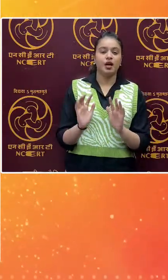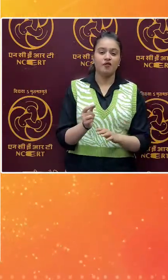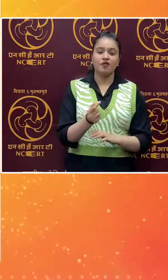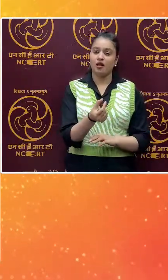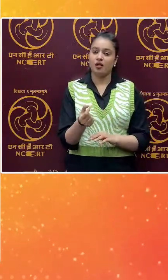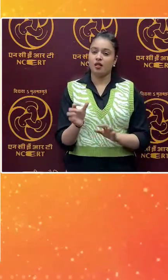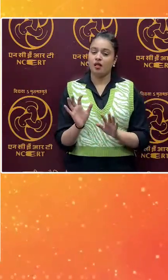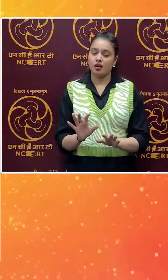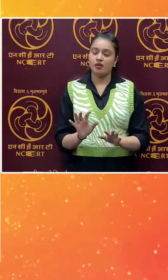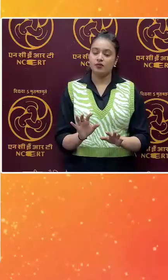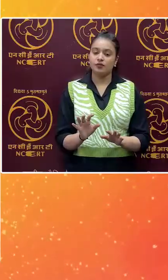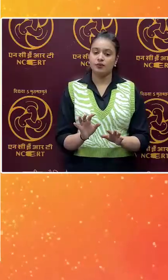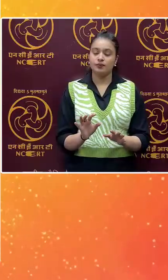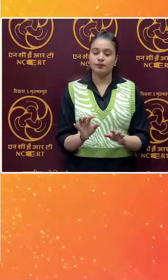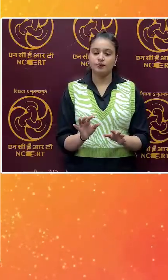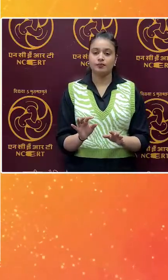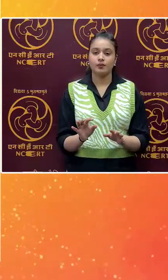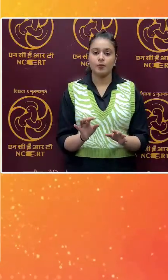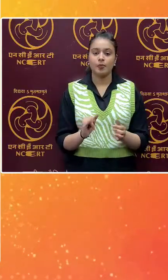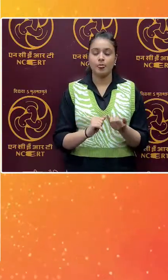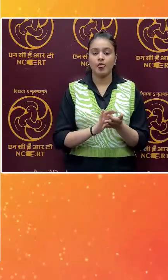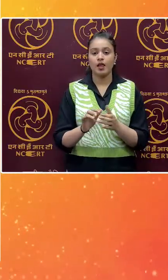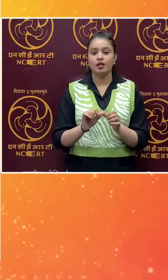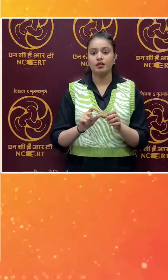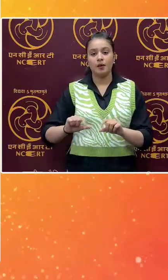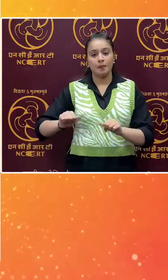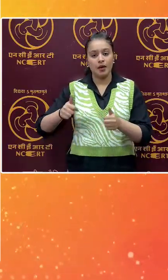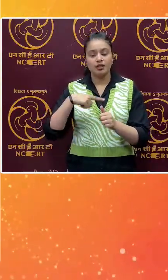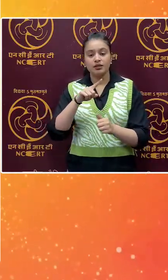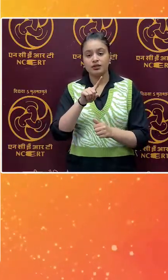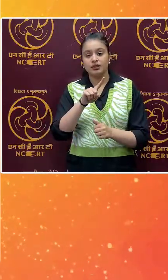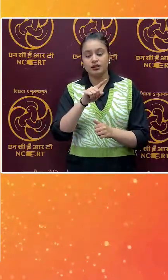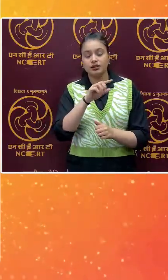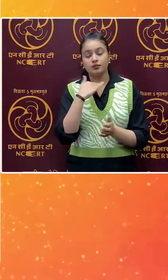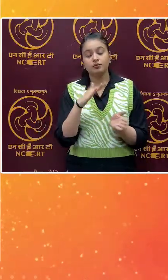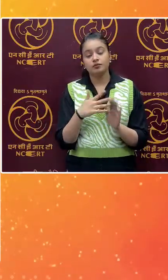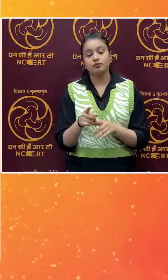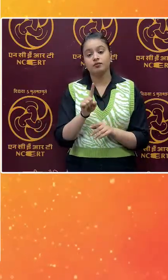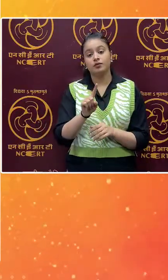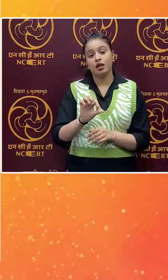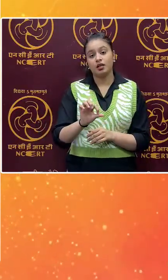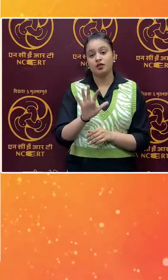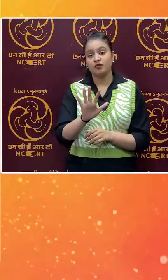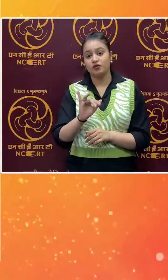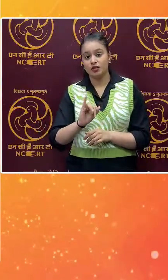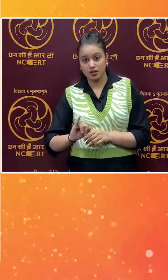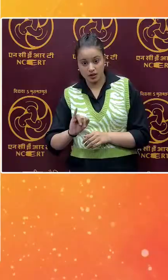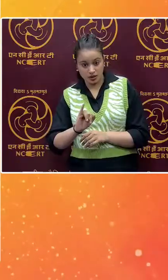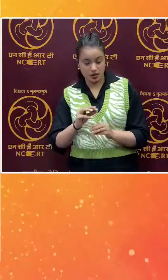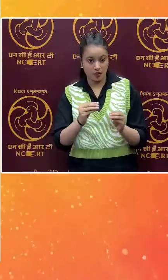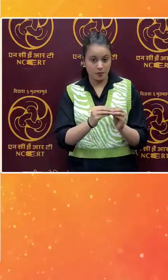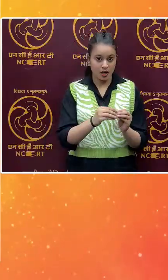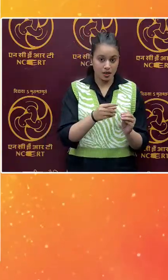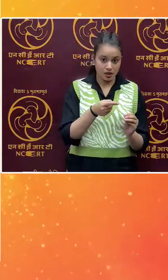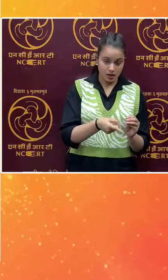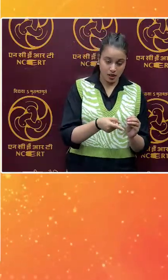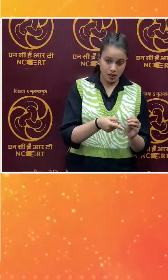know, But Saha passes away in 1956, but Nagar passes away